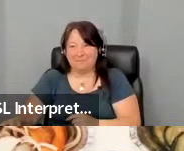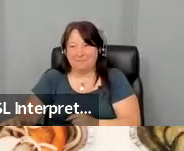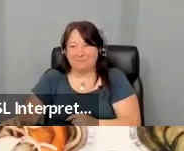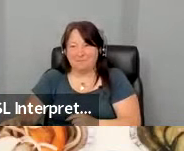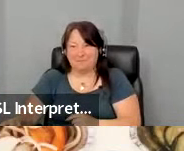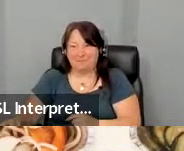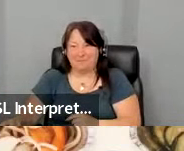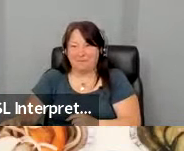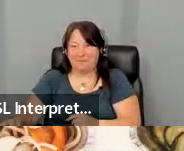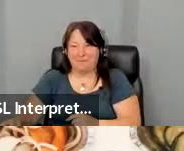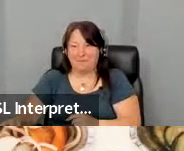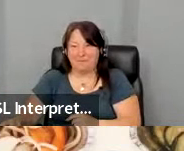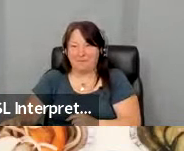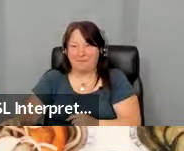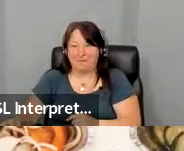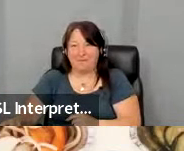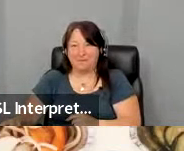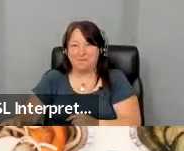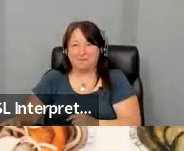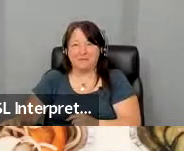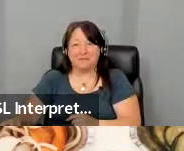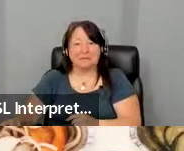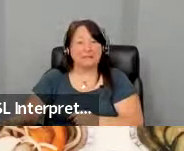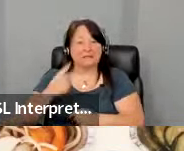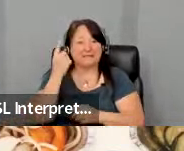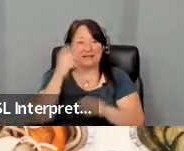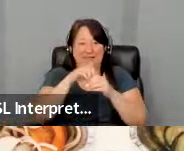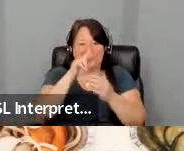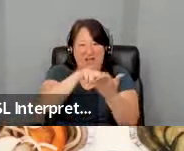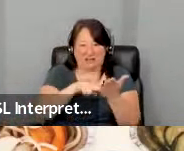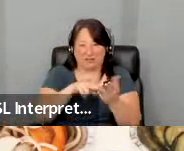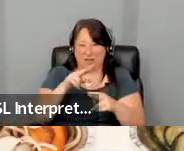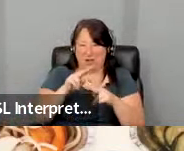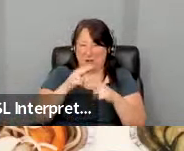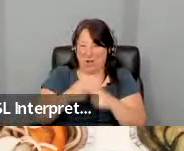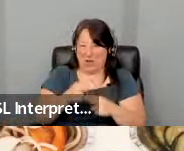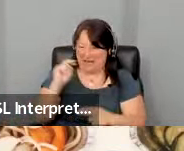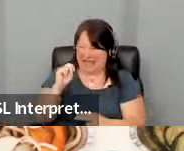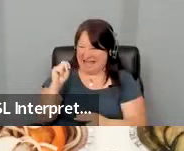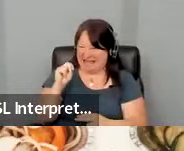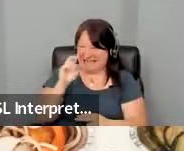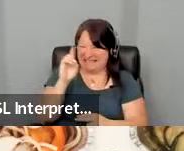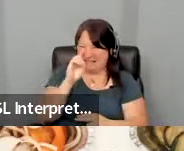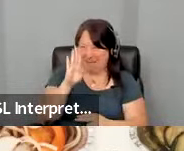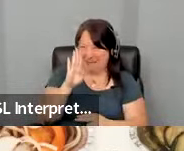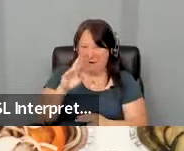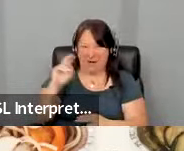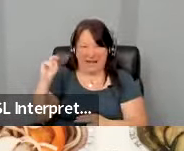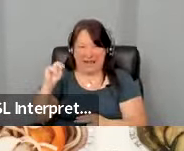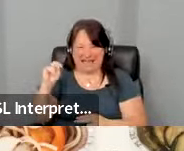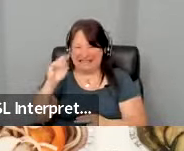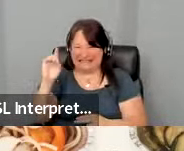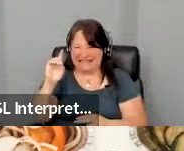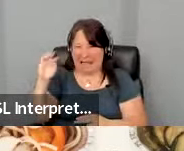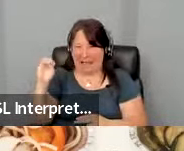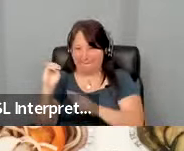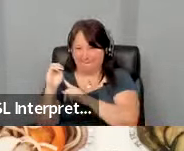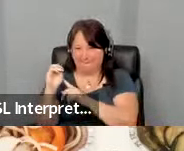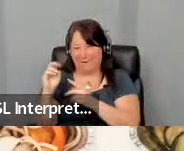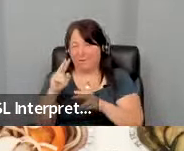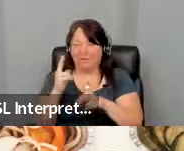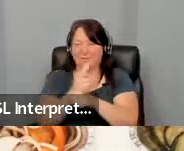There's a little thing in the contract called an NDB or an NDM. People use the terms interchangeably.